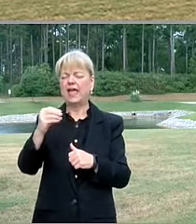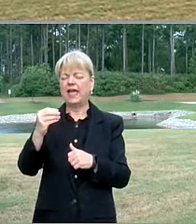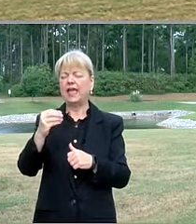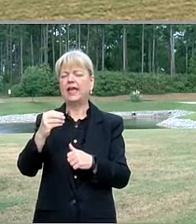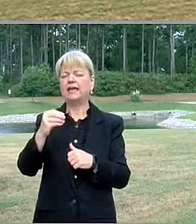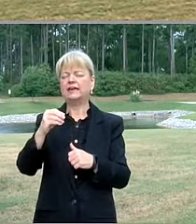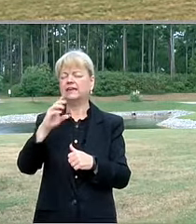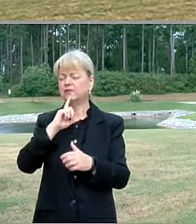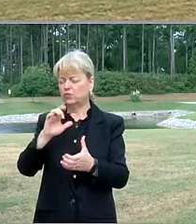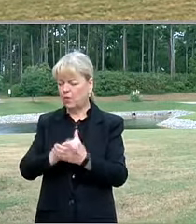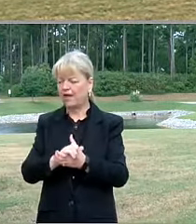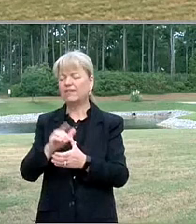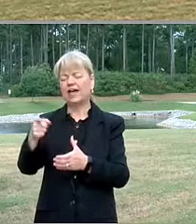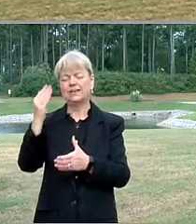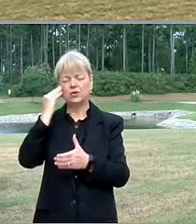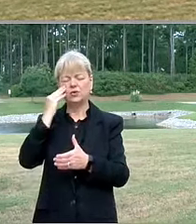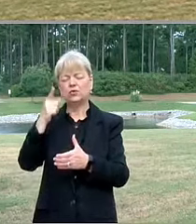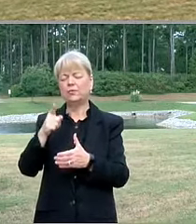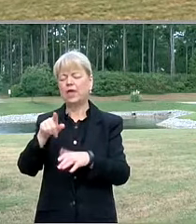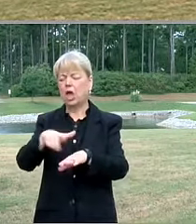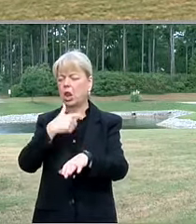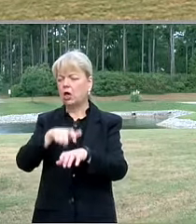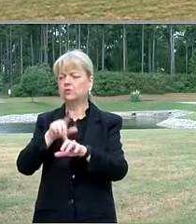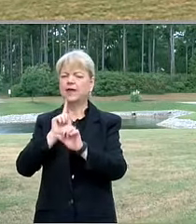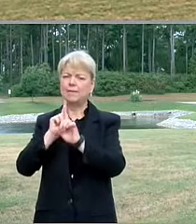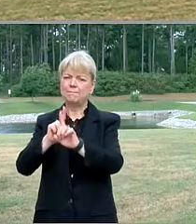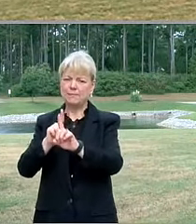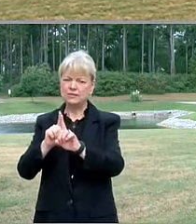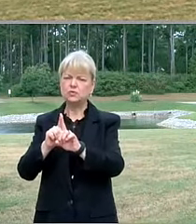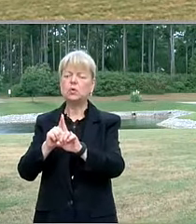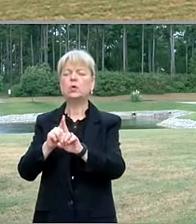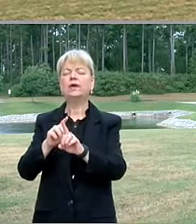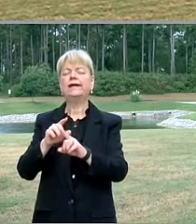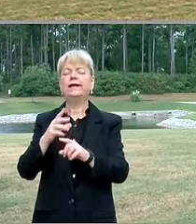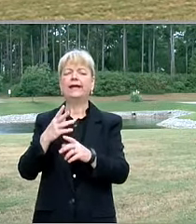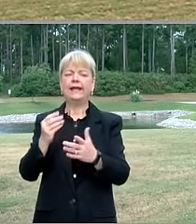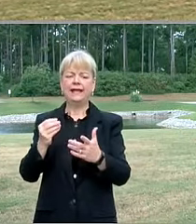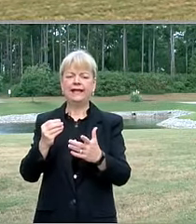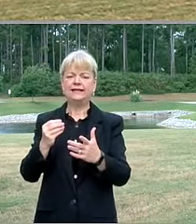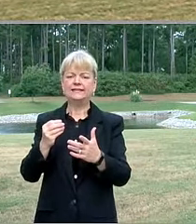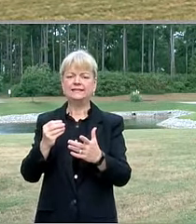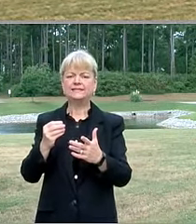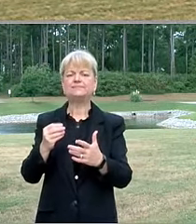have been a long time mentor to Alan, and so it's really nice to see you here.